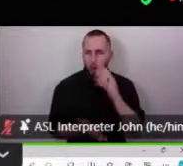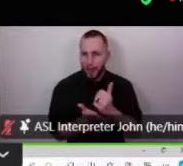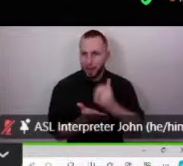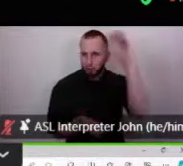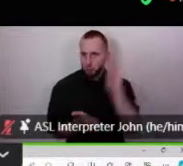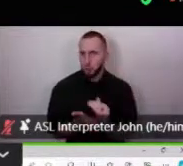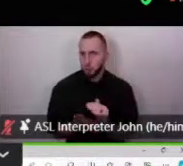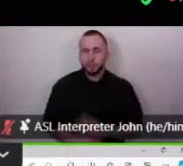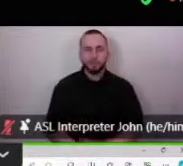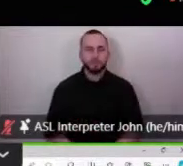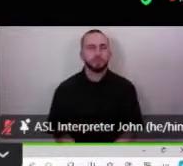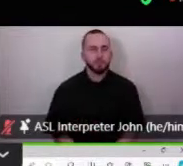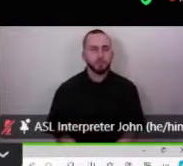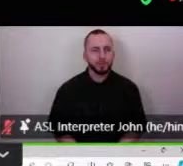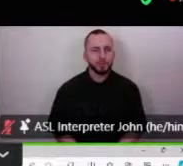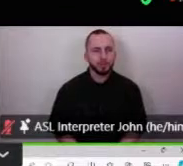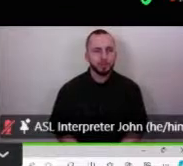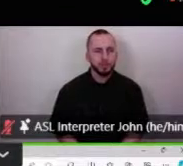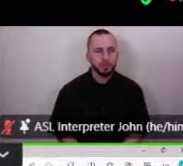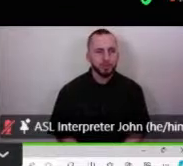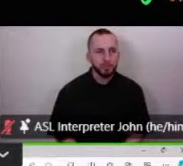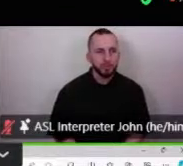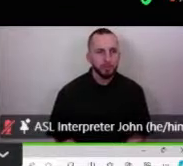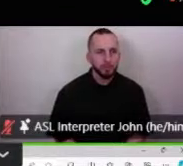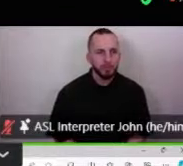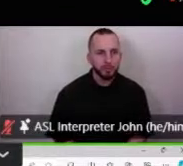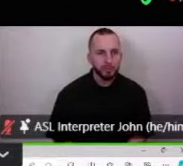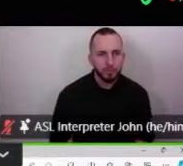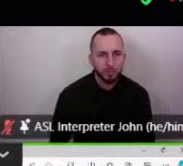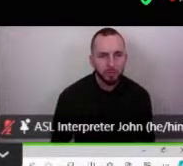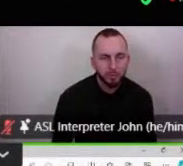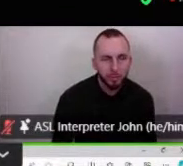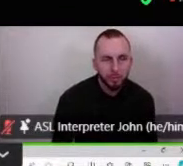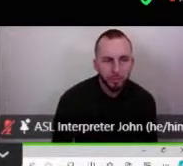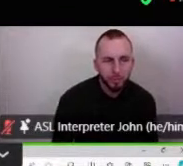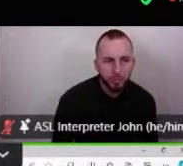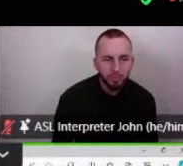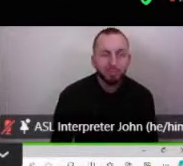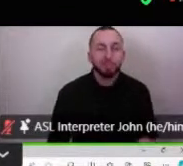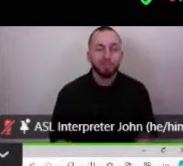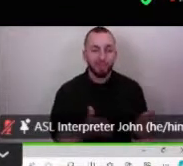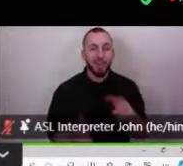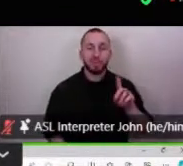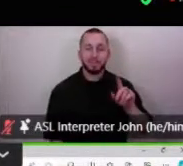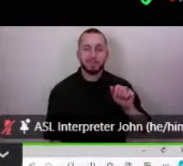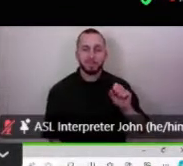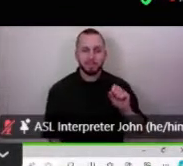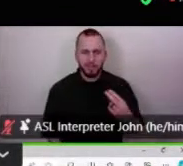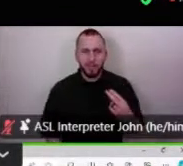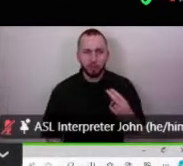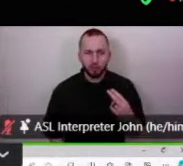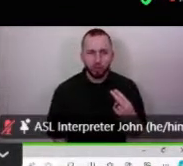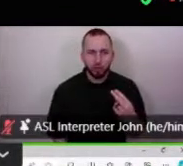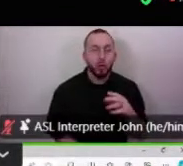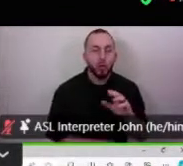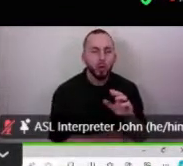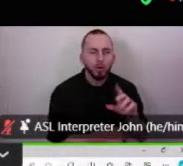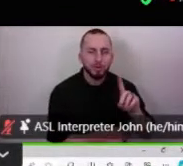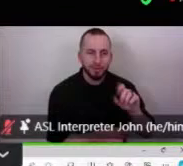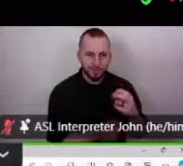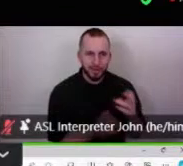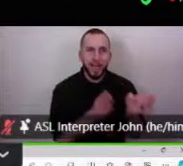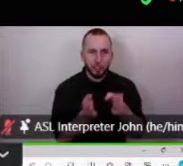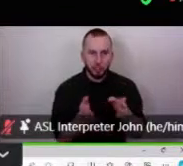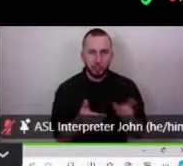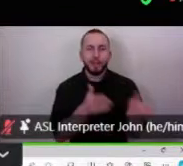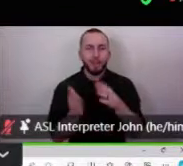is actually a combination of those two. And these diets have more in common than you might